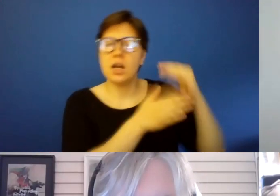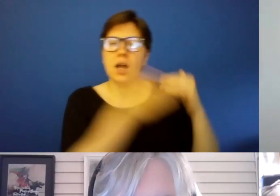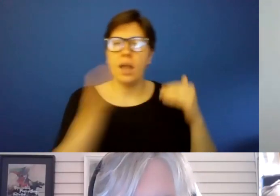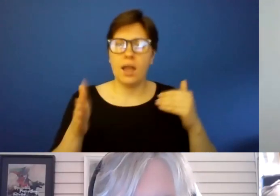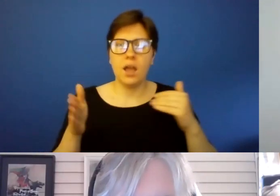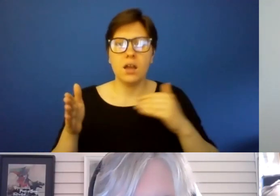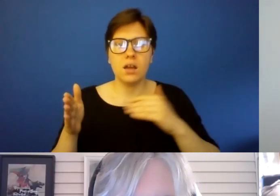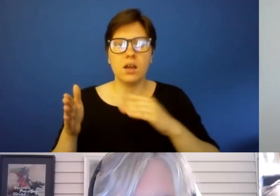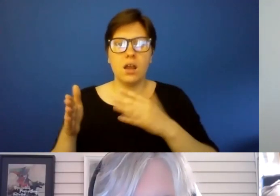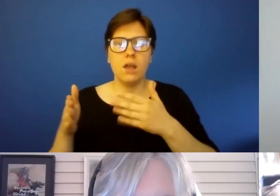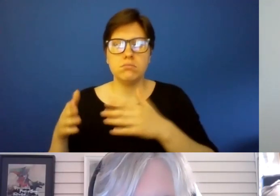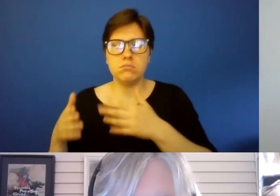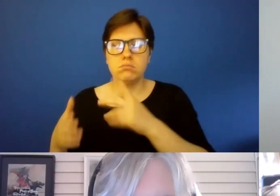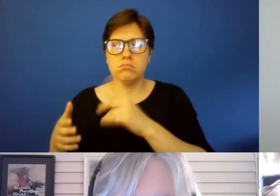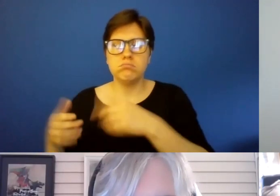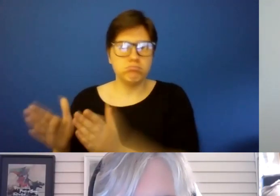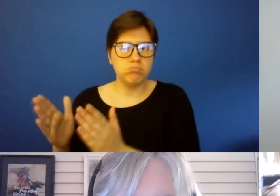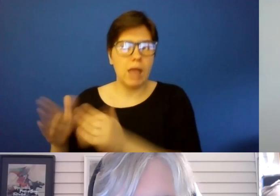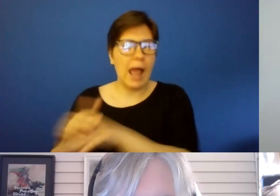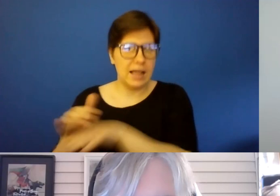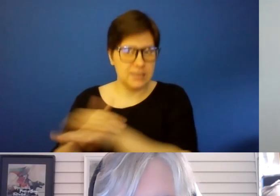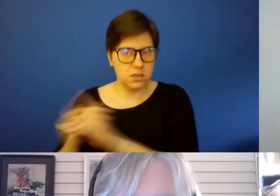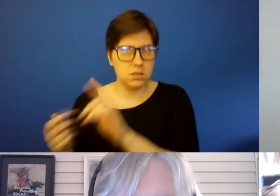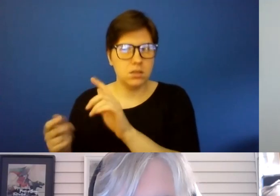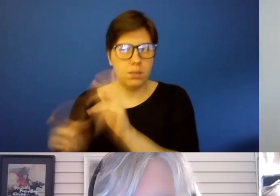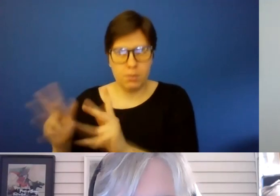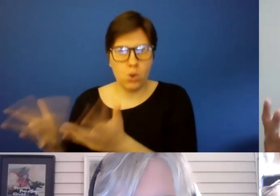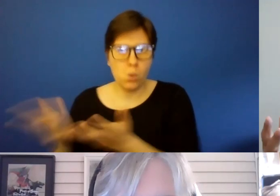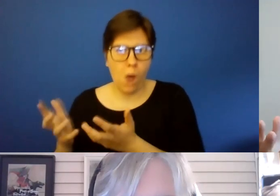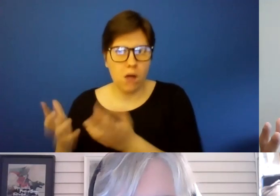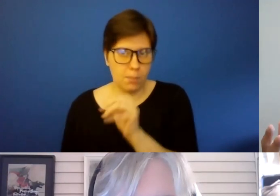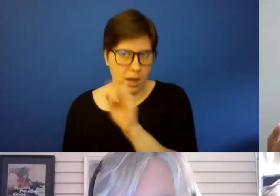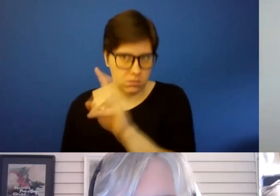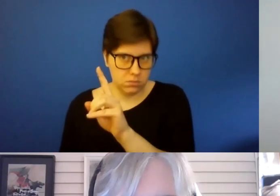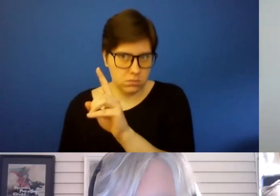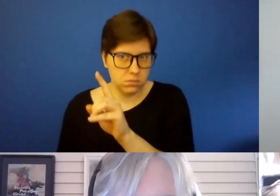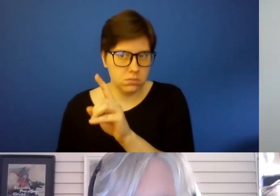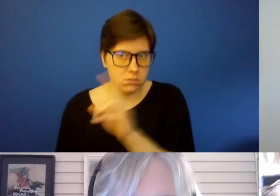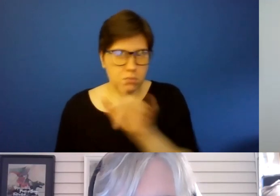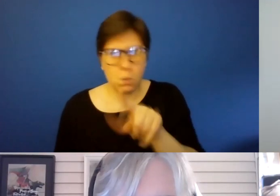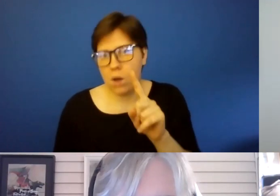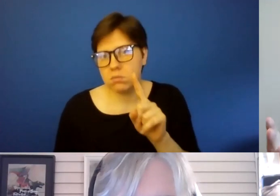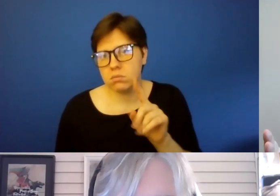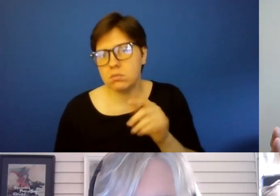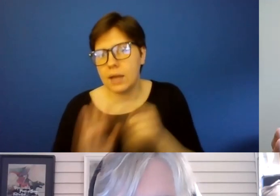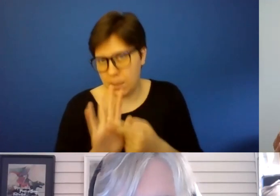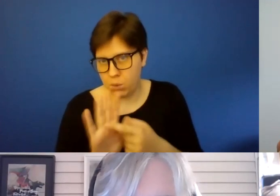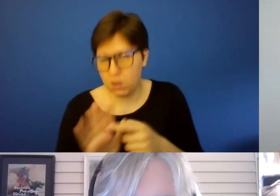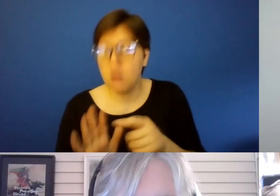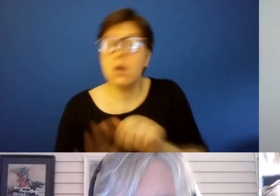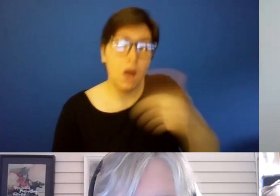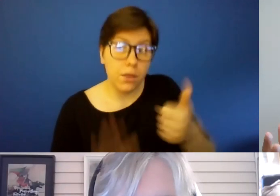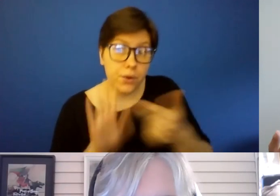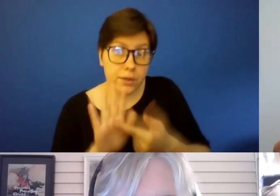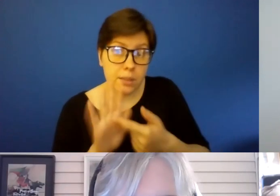assuring access to those who would find this a desirable healthcare option. Just one other example. In rural areas,